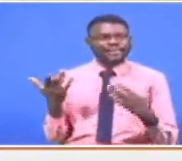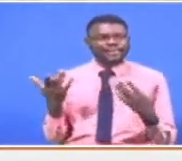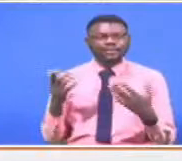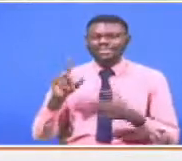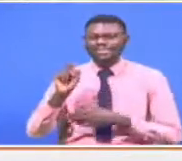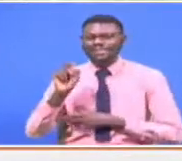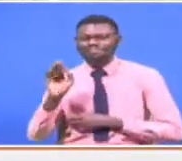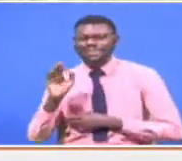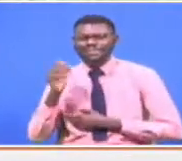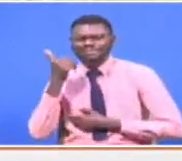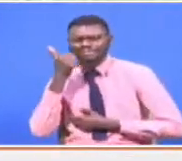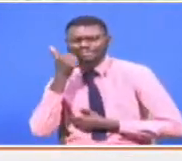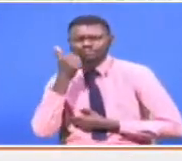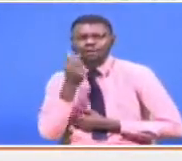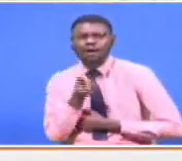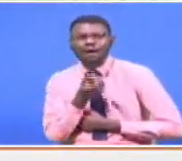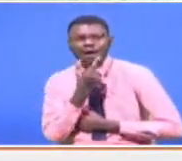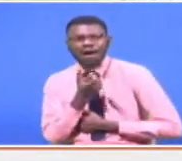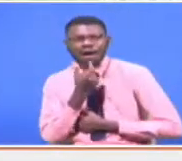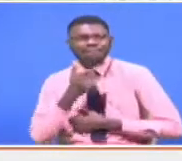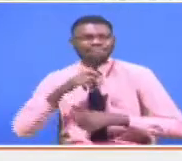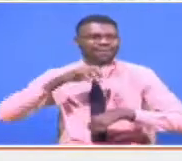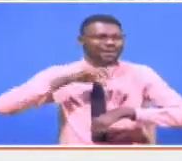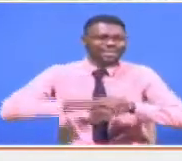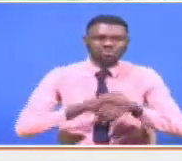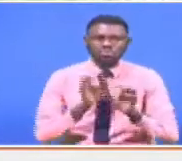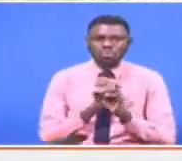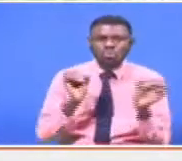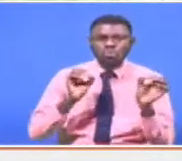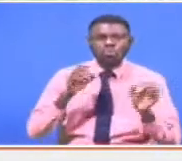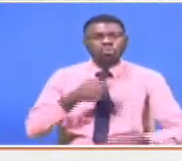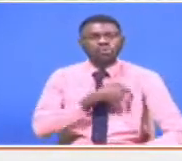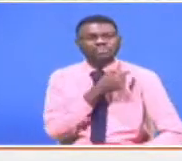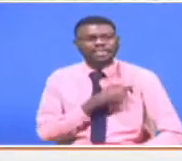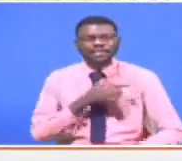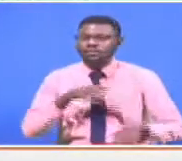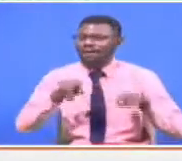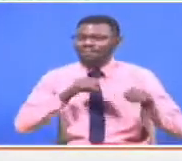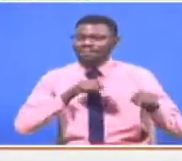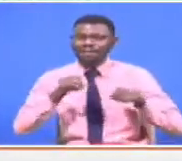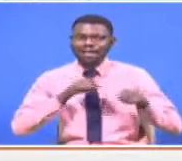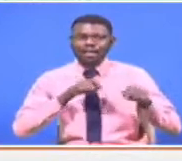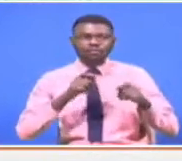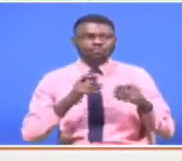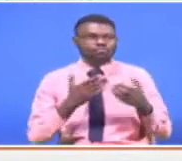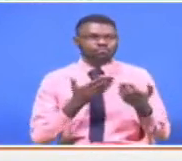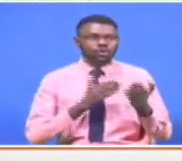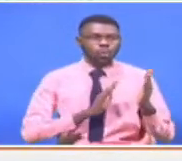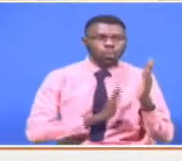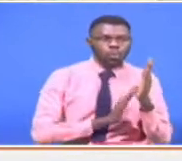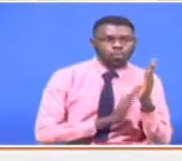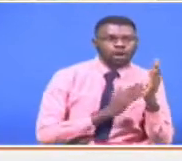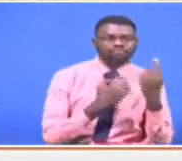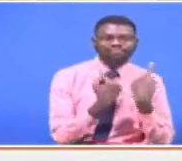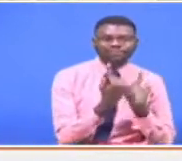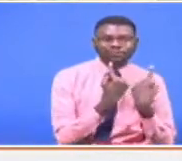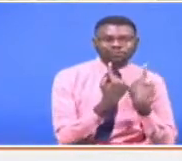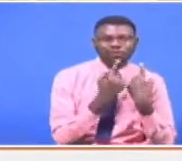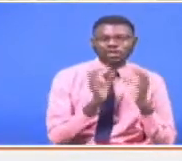tuberculosis, cannot access their medication. The hospital administration, however, declined commenting on the matter.